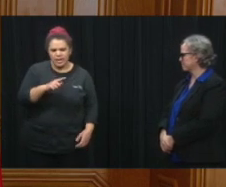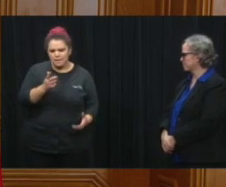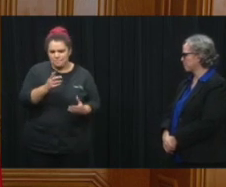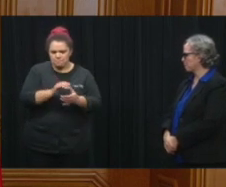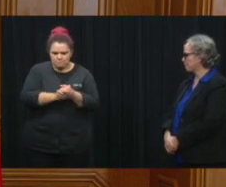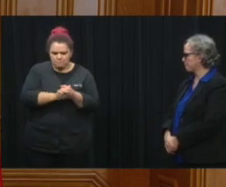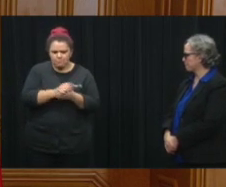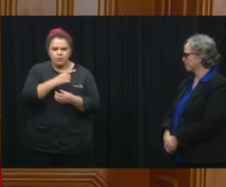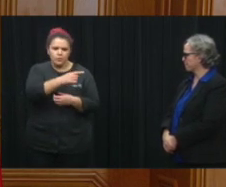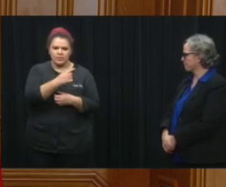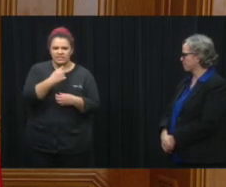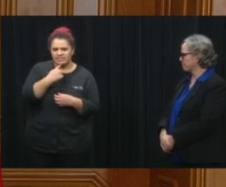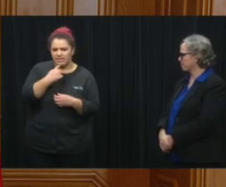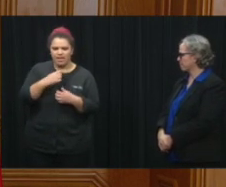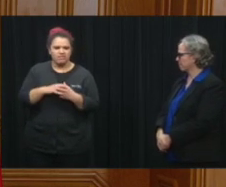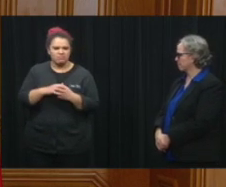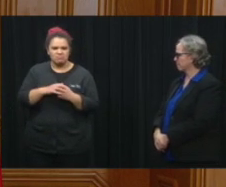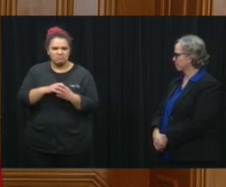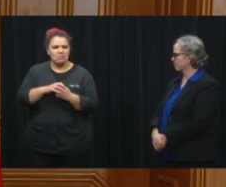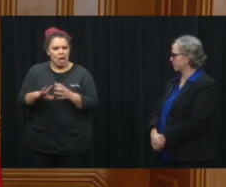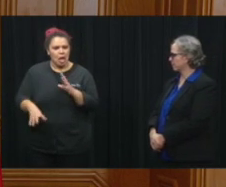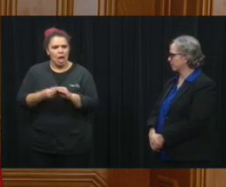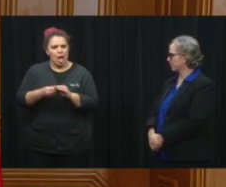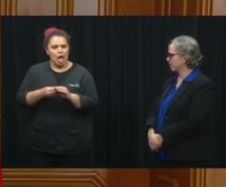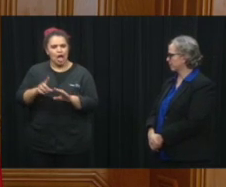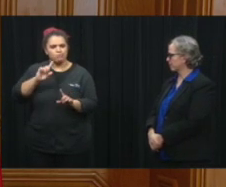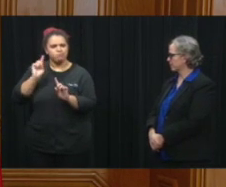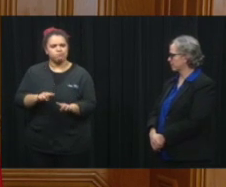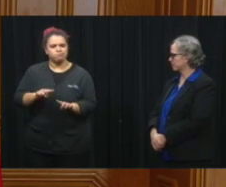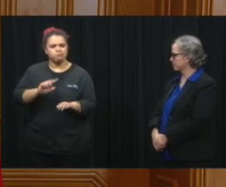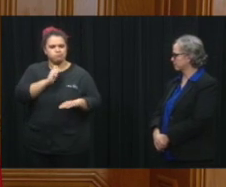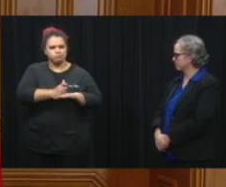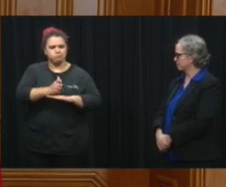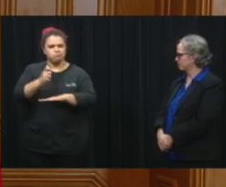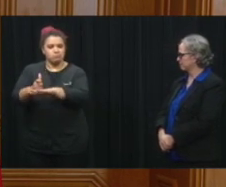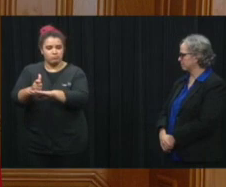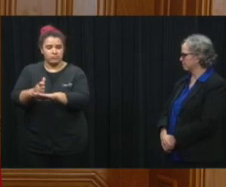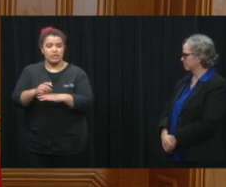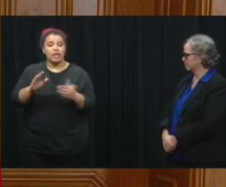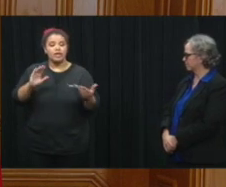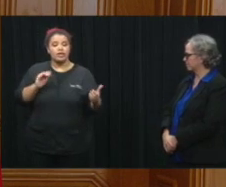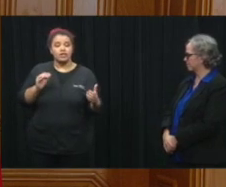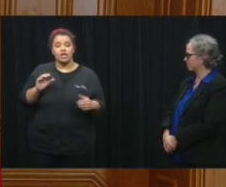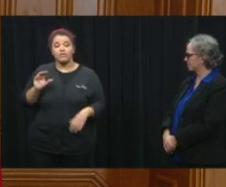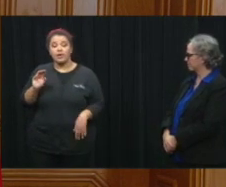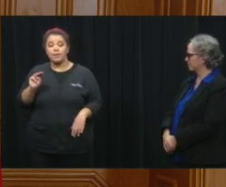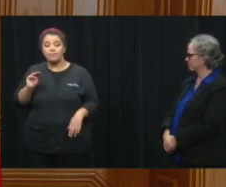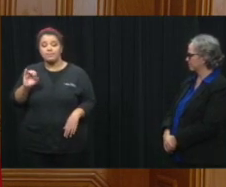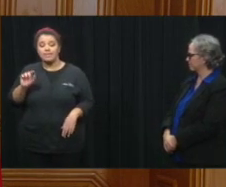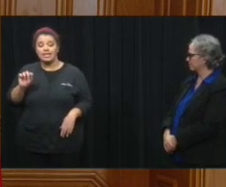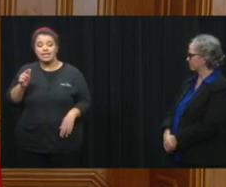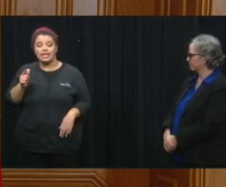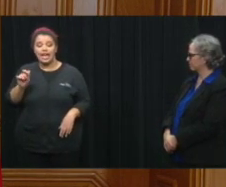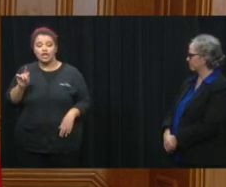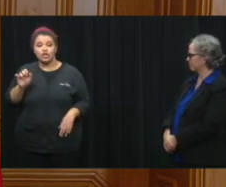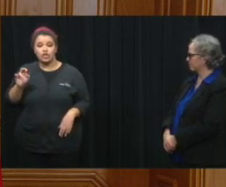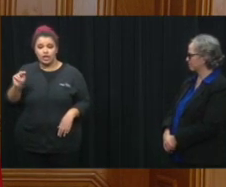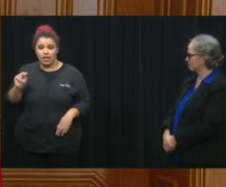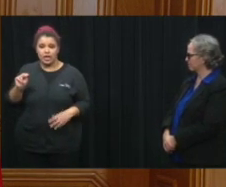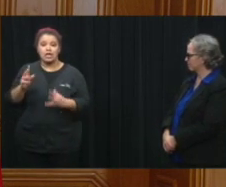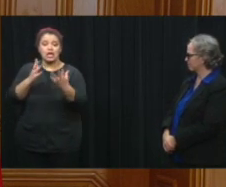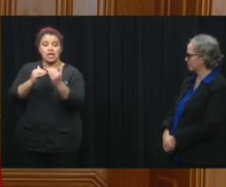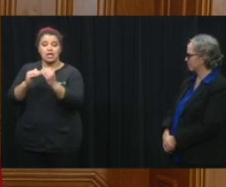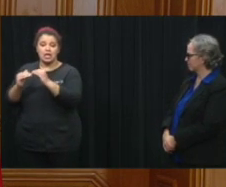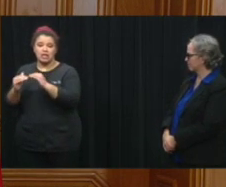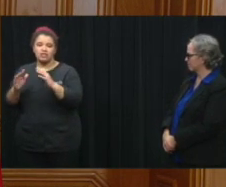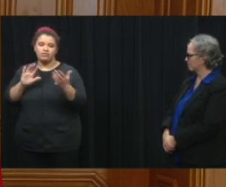not going to add any more orders, and in terms of mitigation versus suppression, the numbers are going up. People may be wondering, why